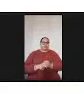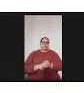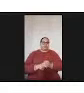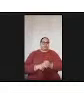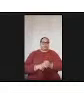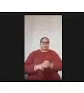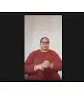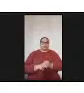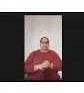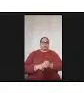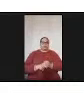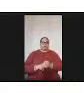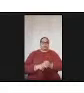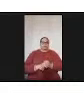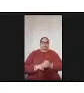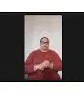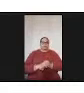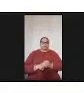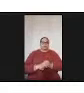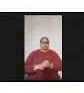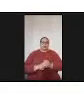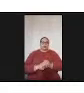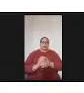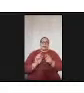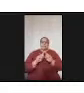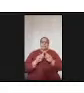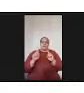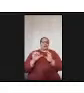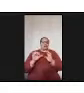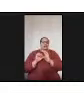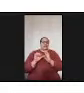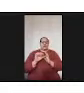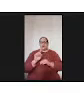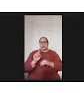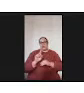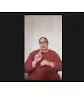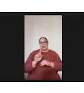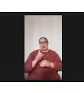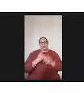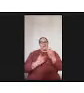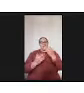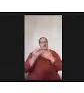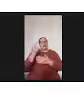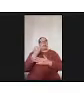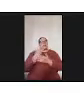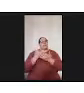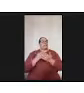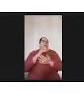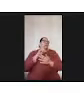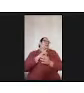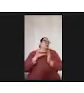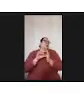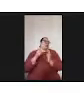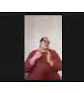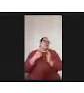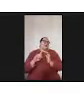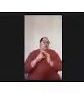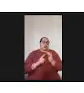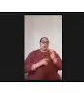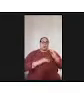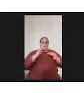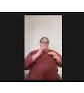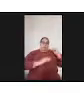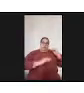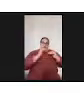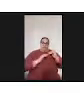Right, what is the importance of fire design? Building